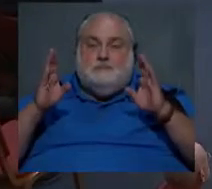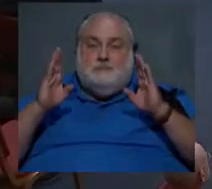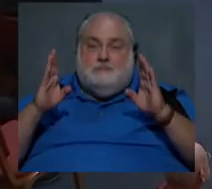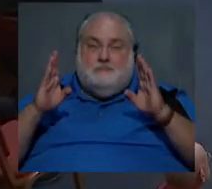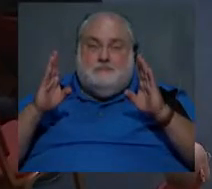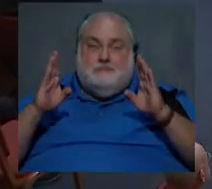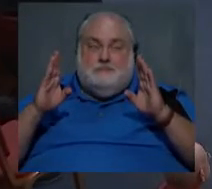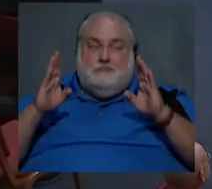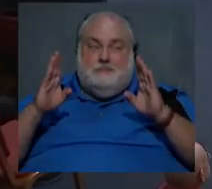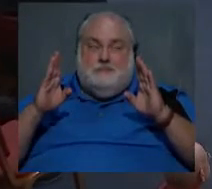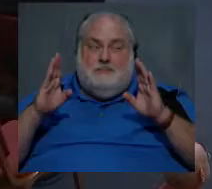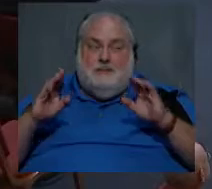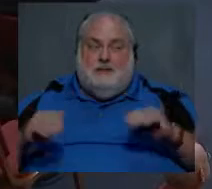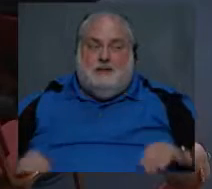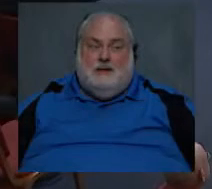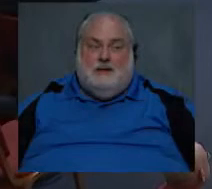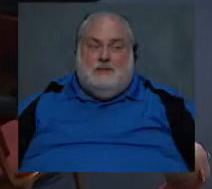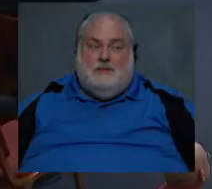3 times.